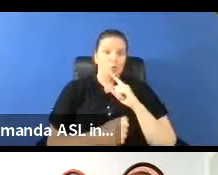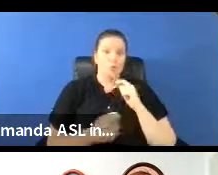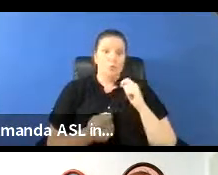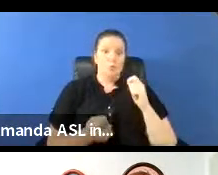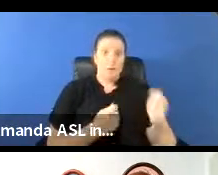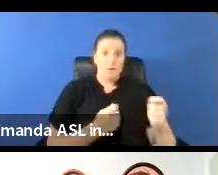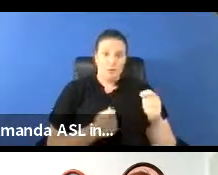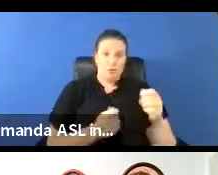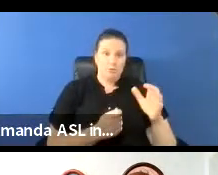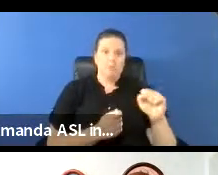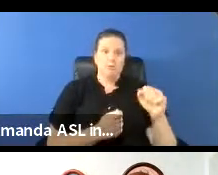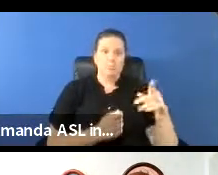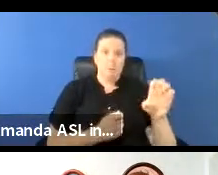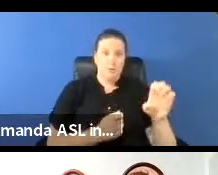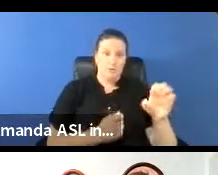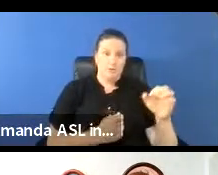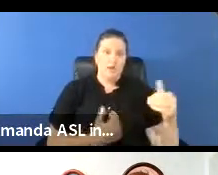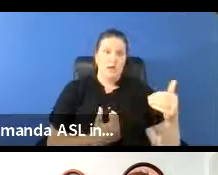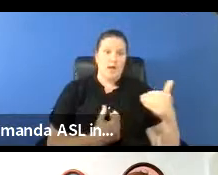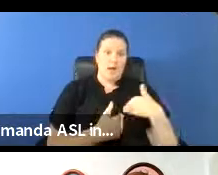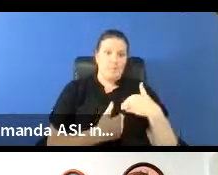the space that we have better.